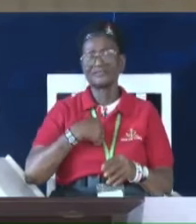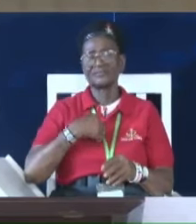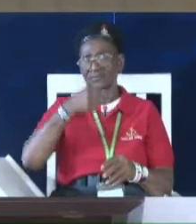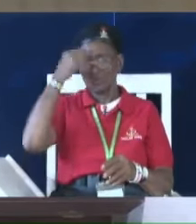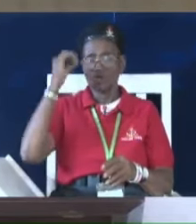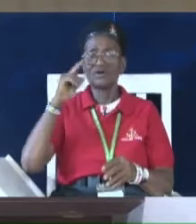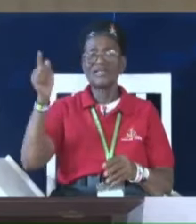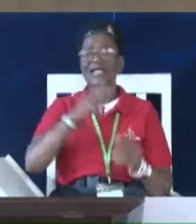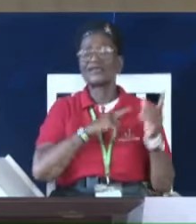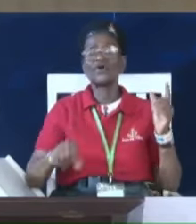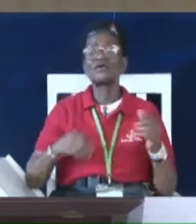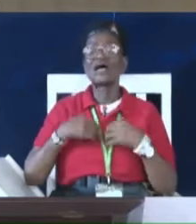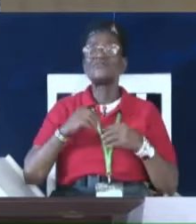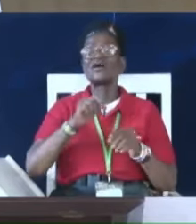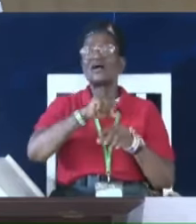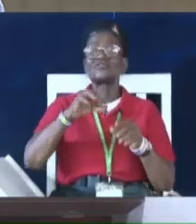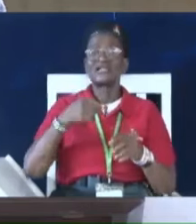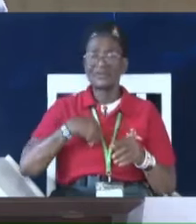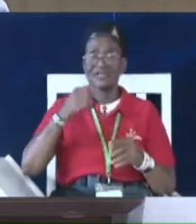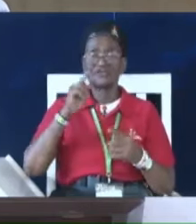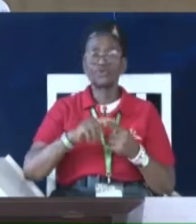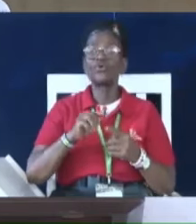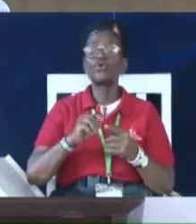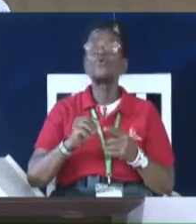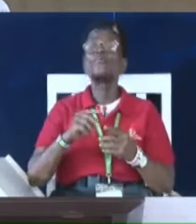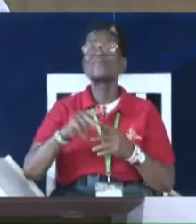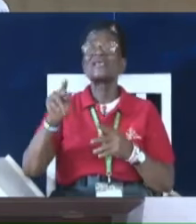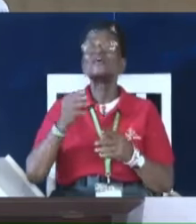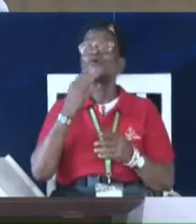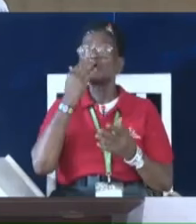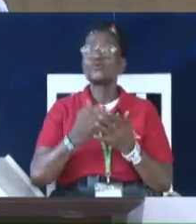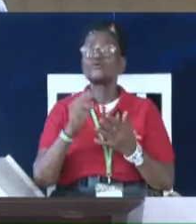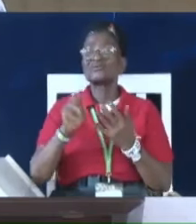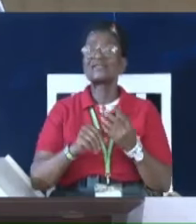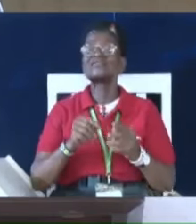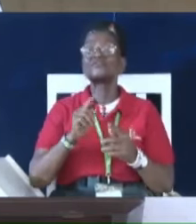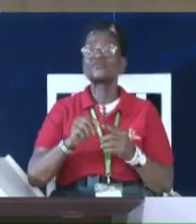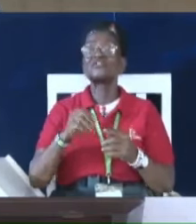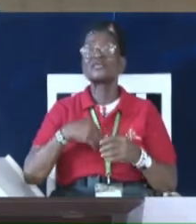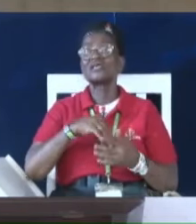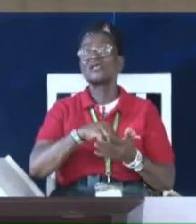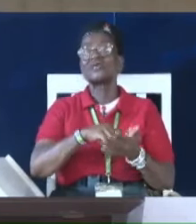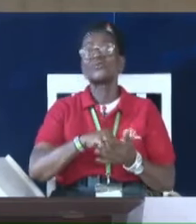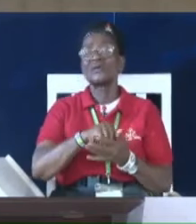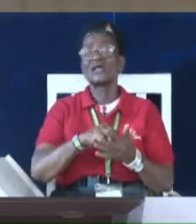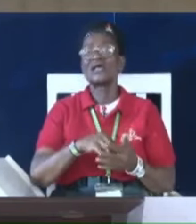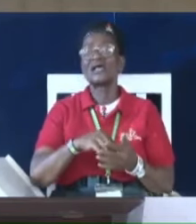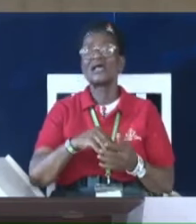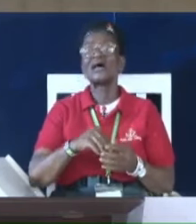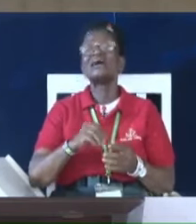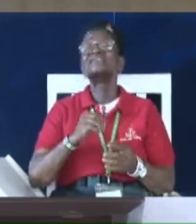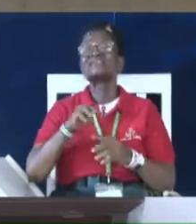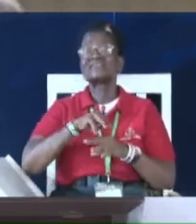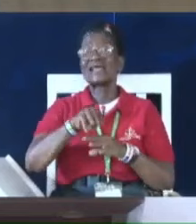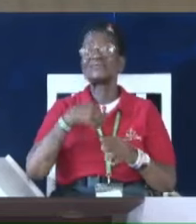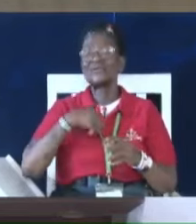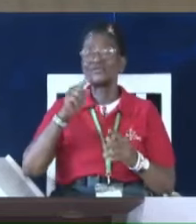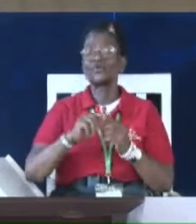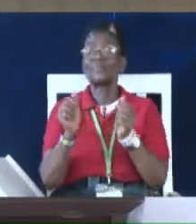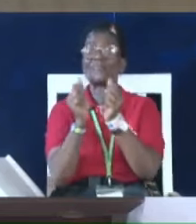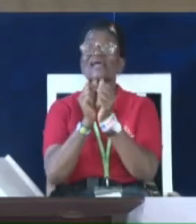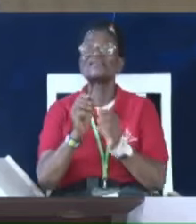because the Lord has anointed me to preach good tidings unto the meek. He has sent me to bind up